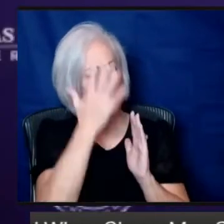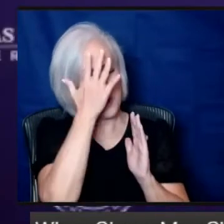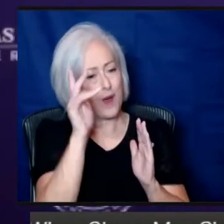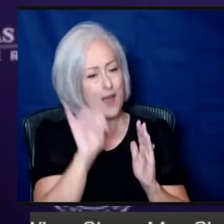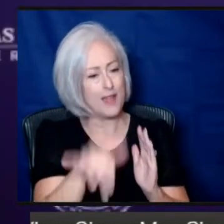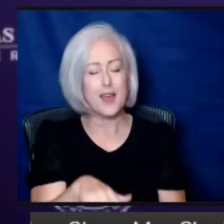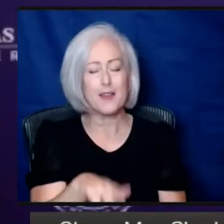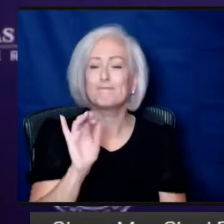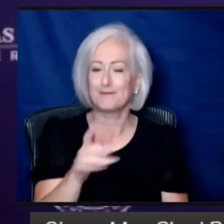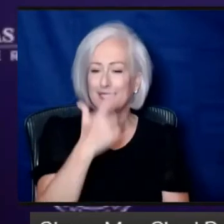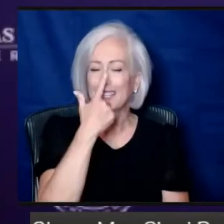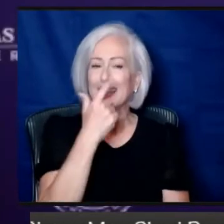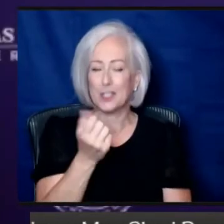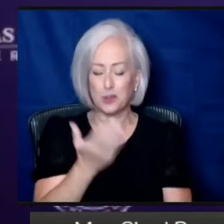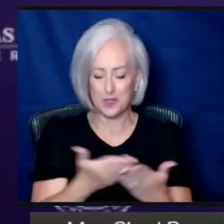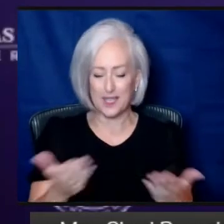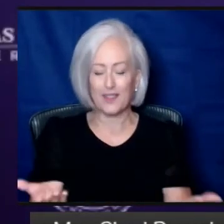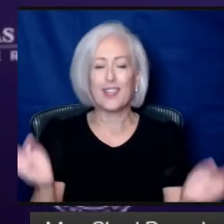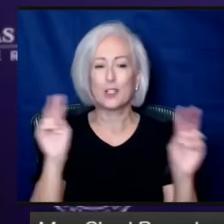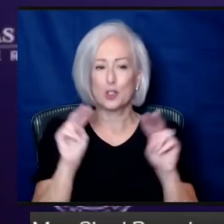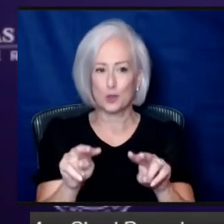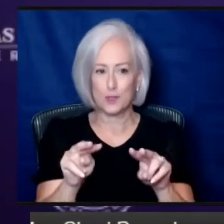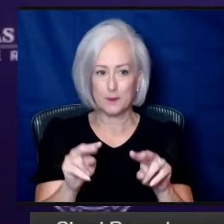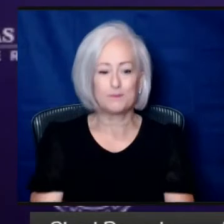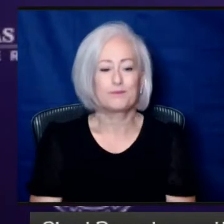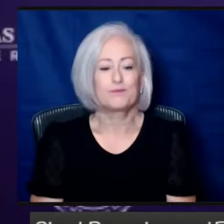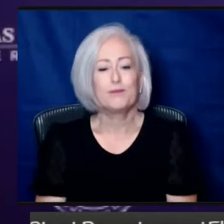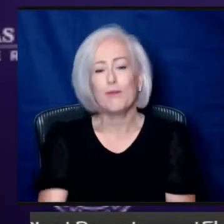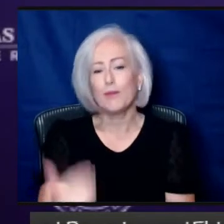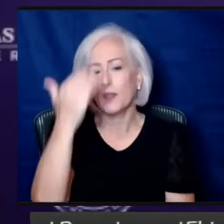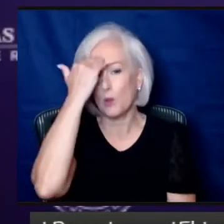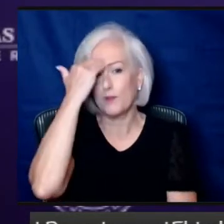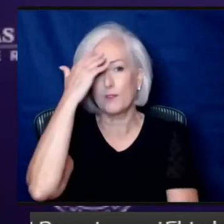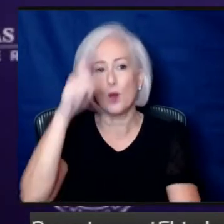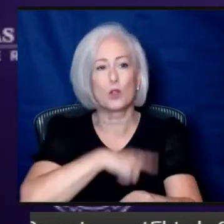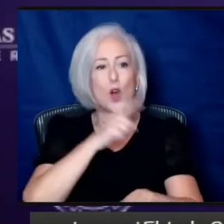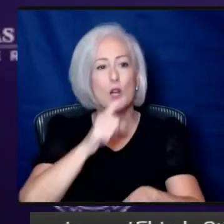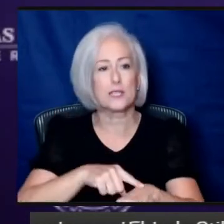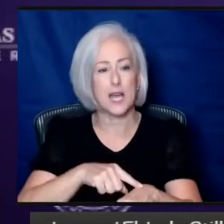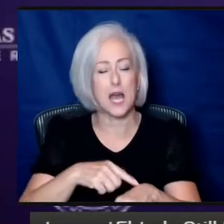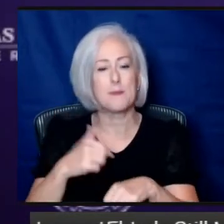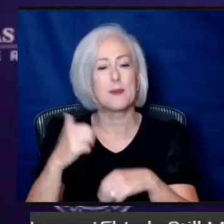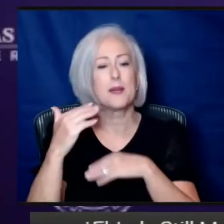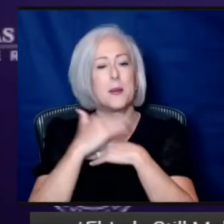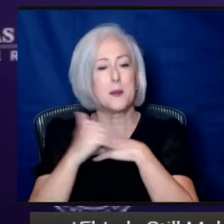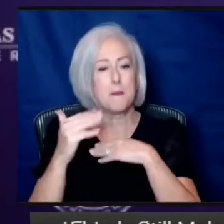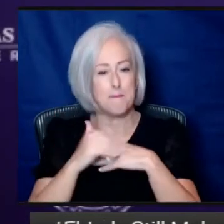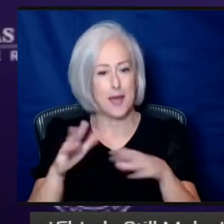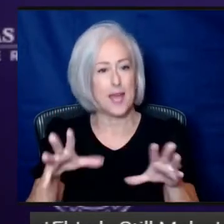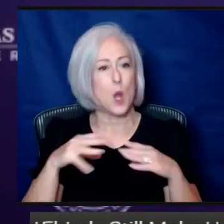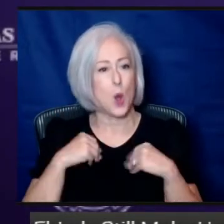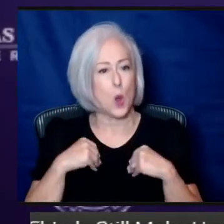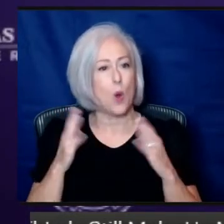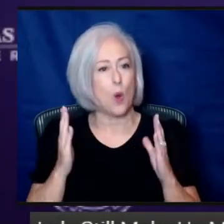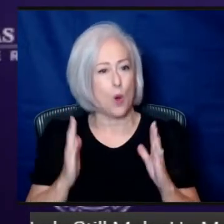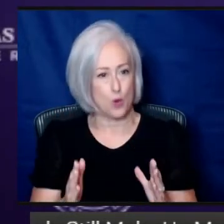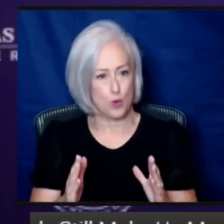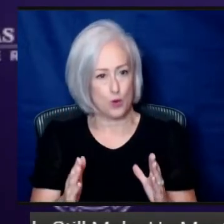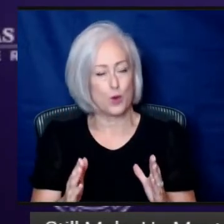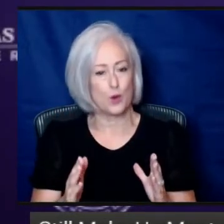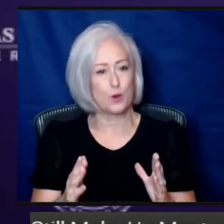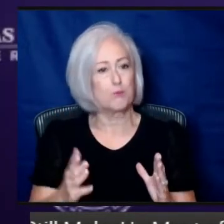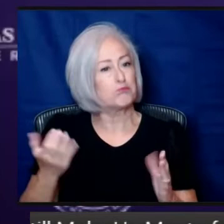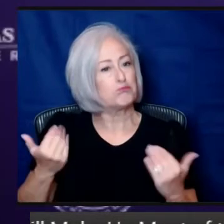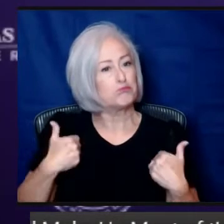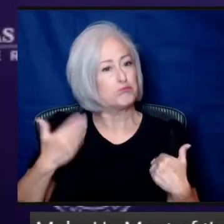thing to look at. So we've known for a long time the benefits of pet owners or pet ownership, I should say. And here we